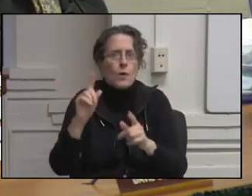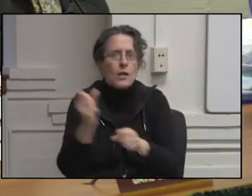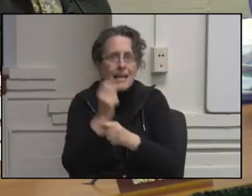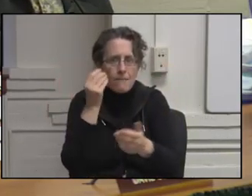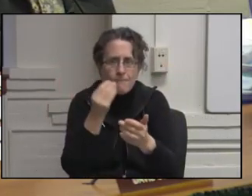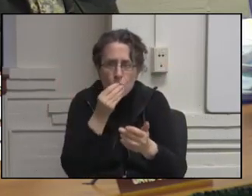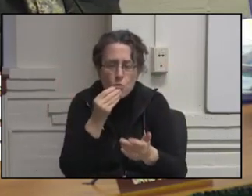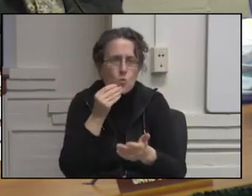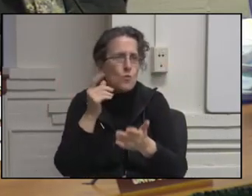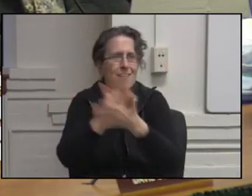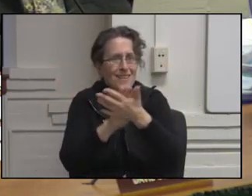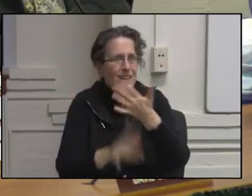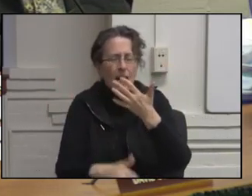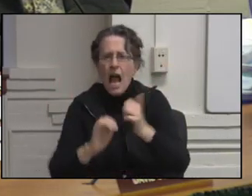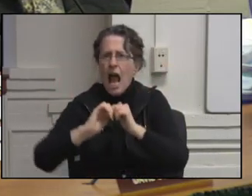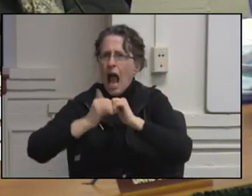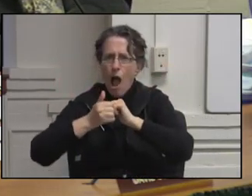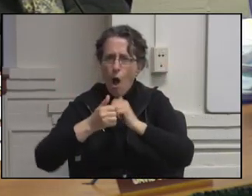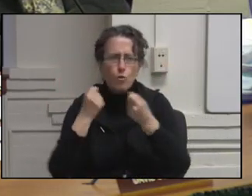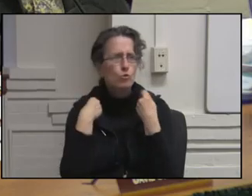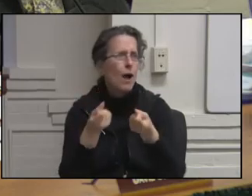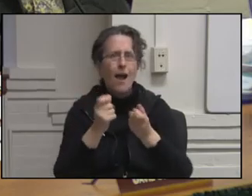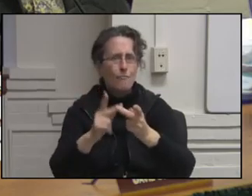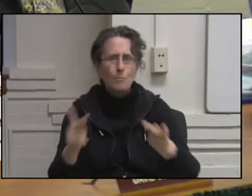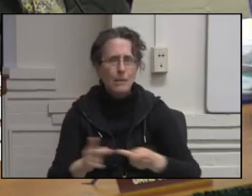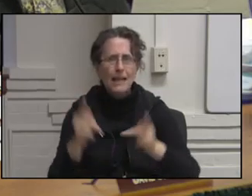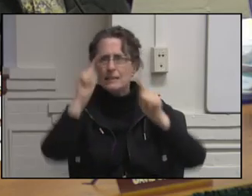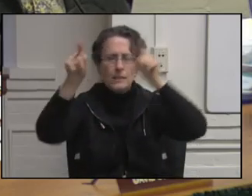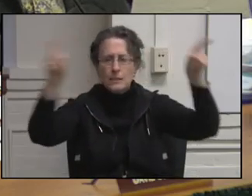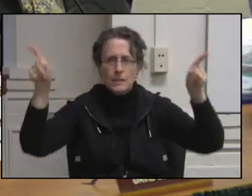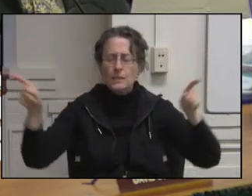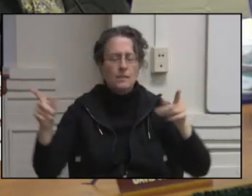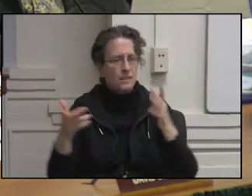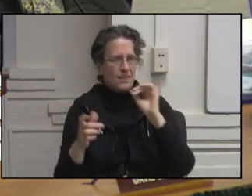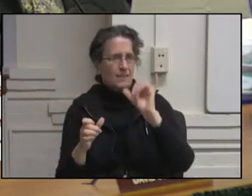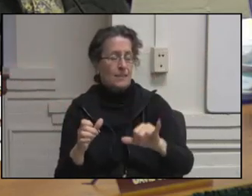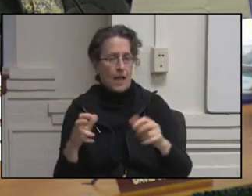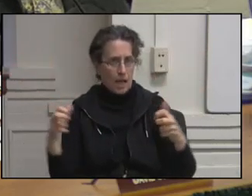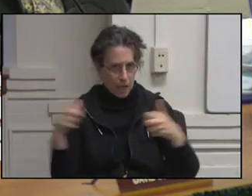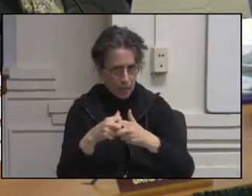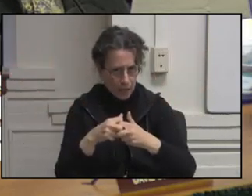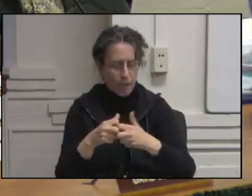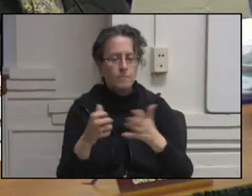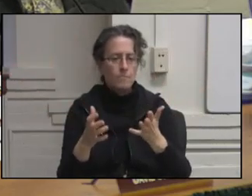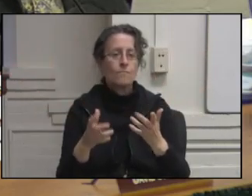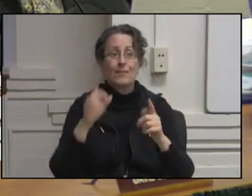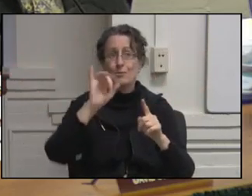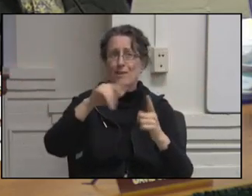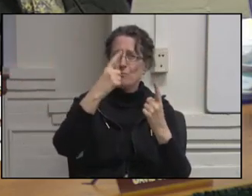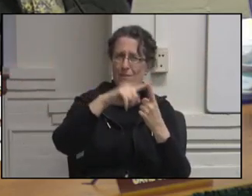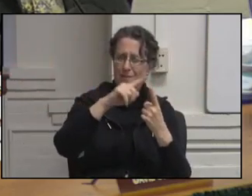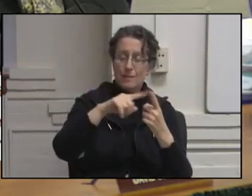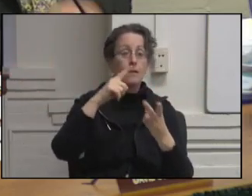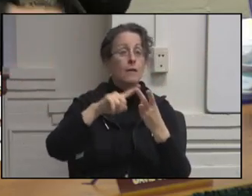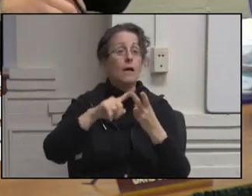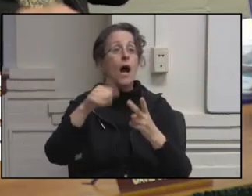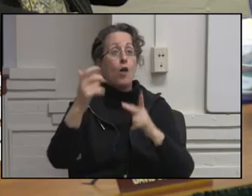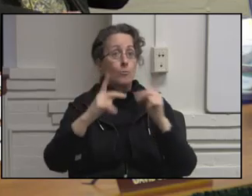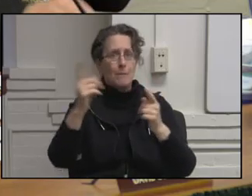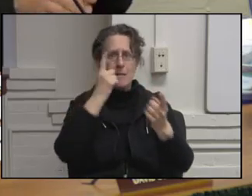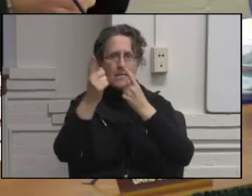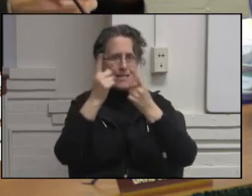but also sustaining the people that have come into this room several times and talked about the way the town's not meeting their